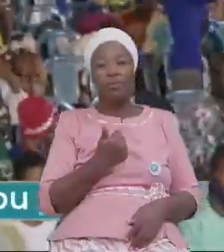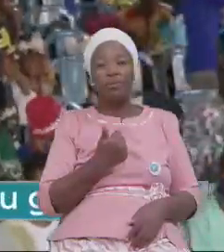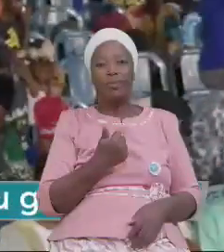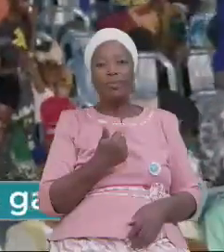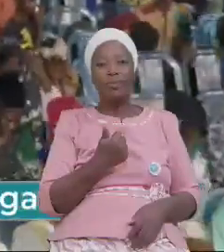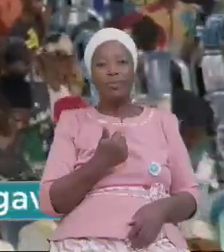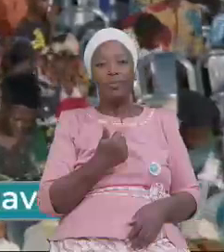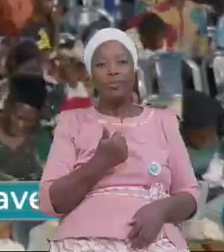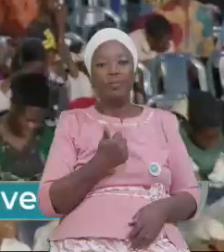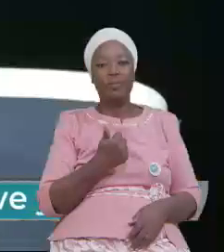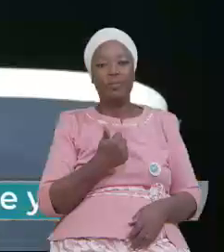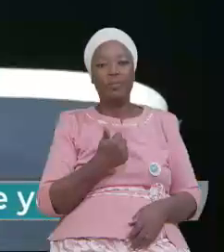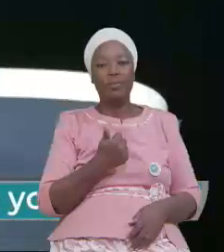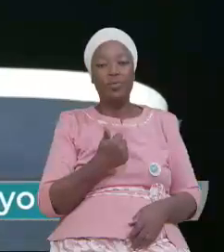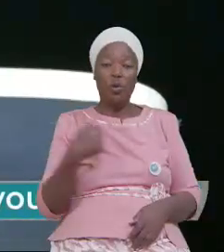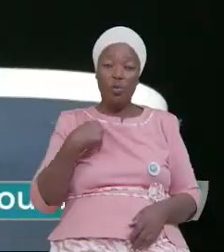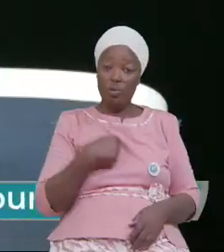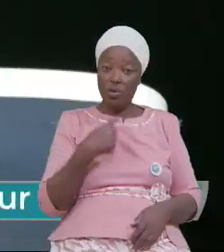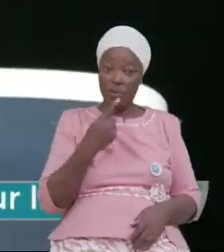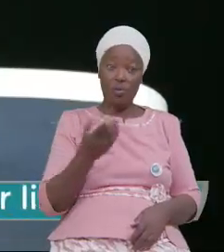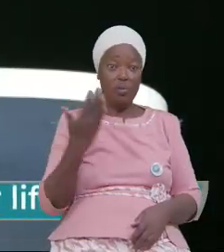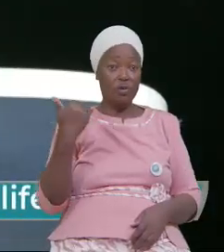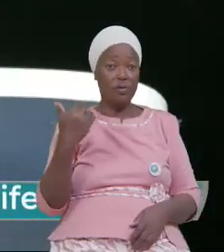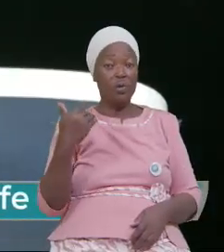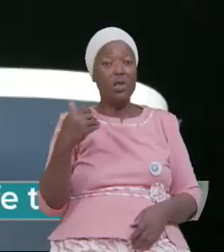When we started, we told you, today